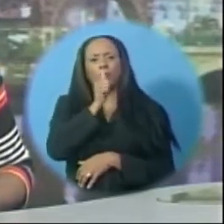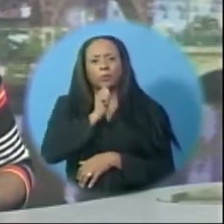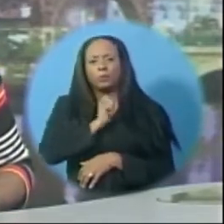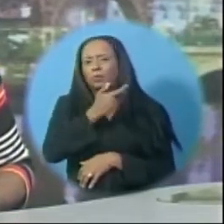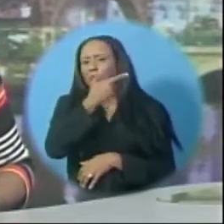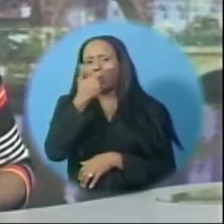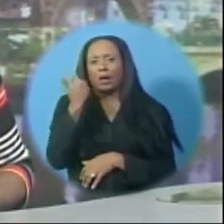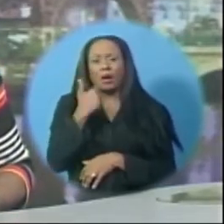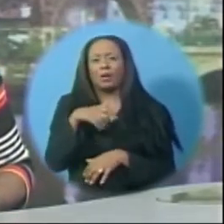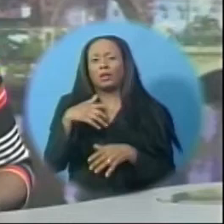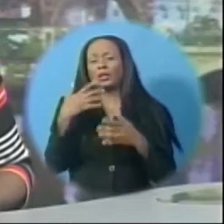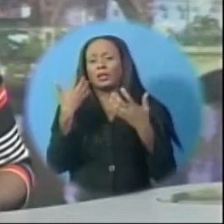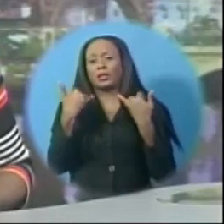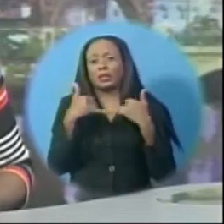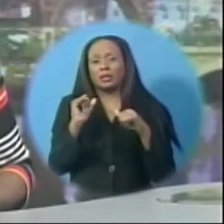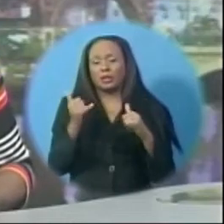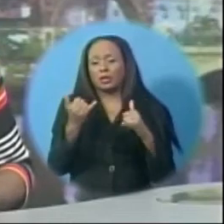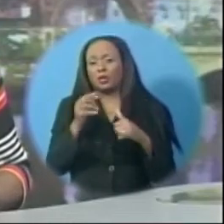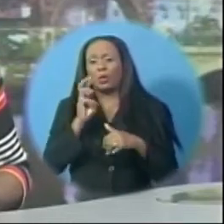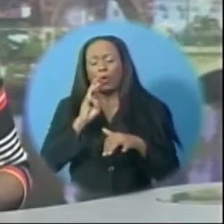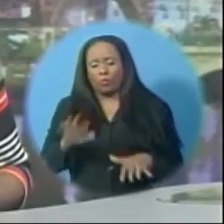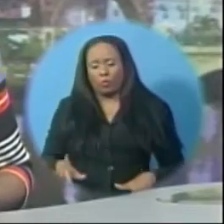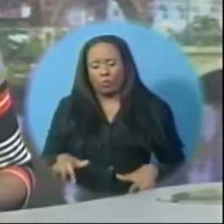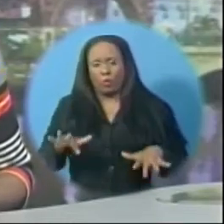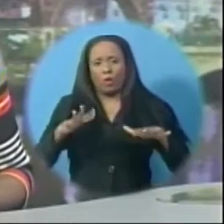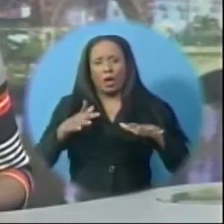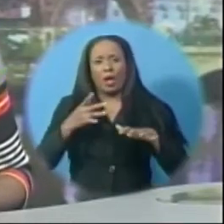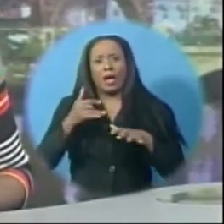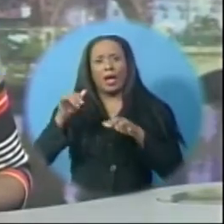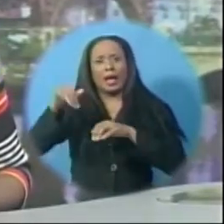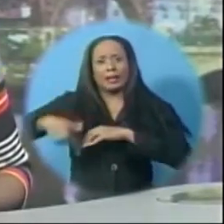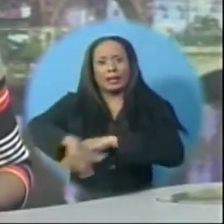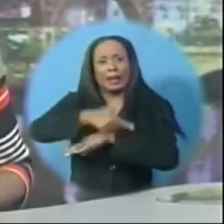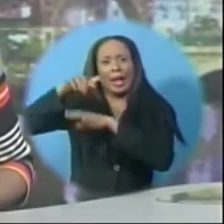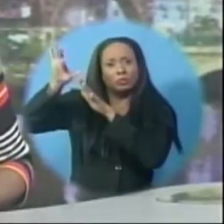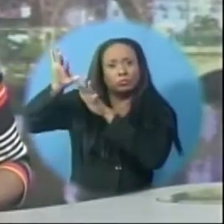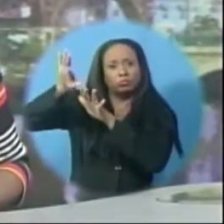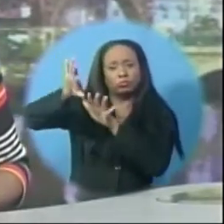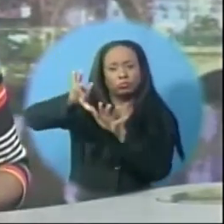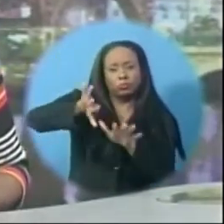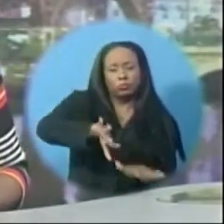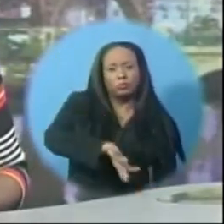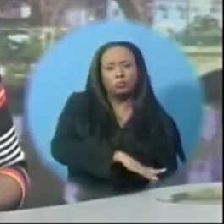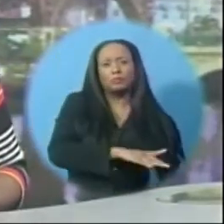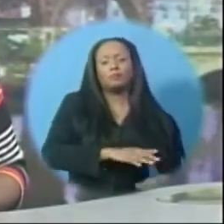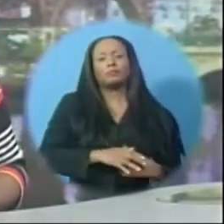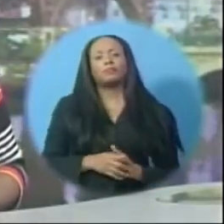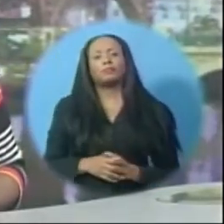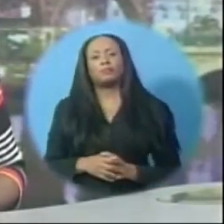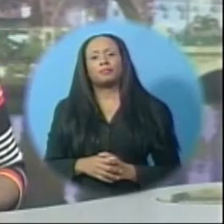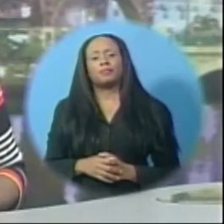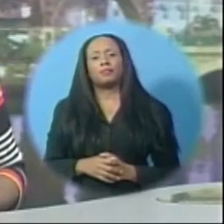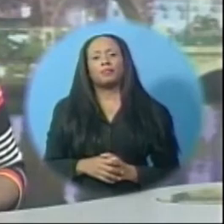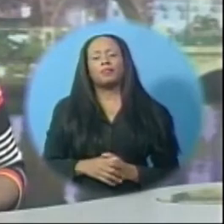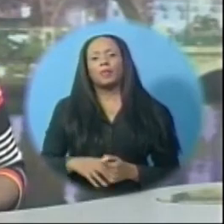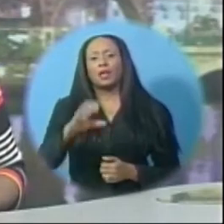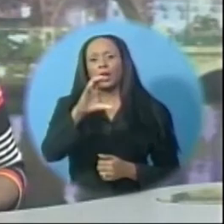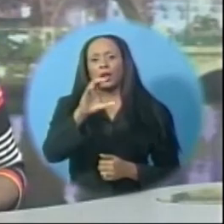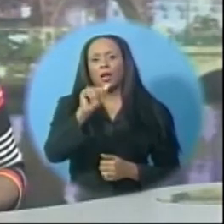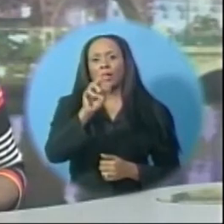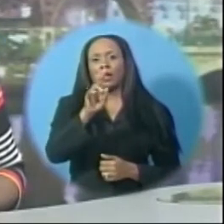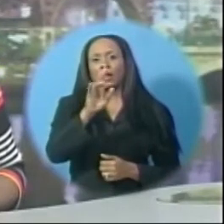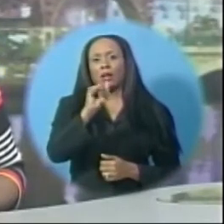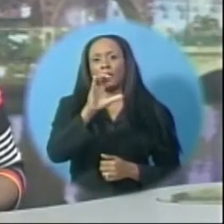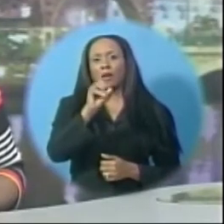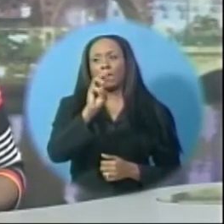the current wet conditions, landslides and flooding. CARICOM trade ministers have been urged to remove